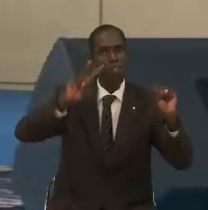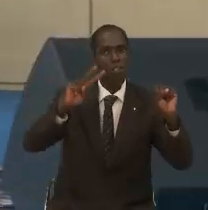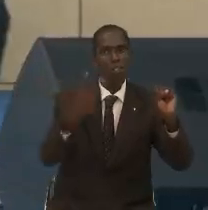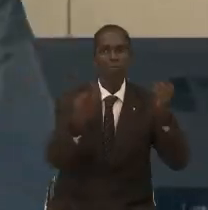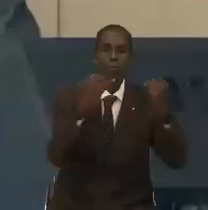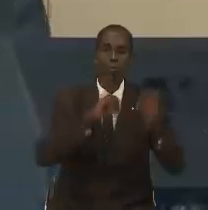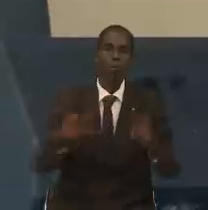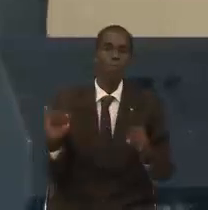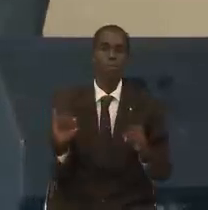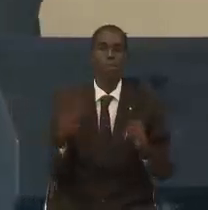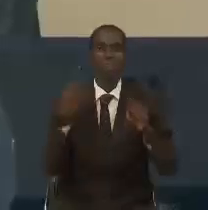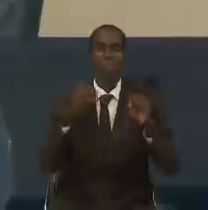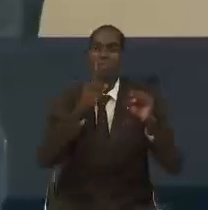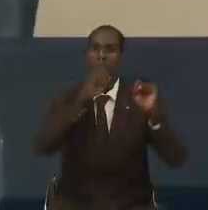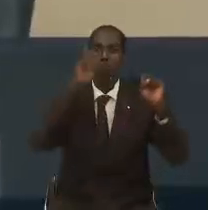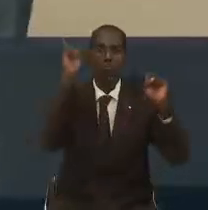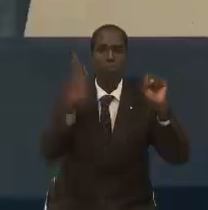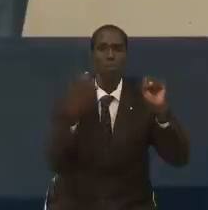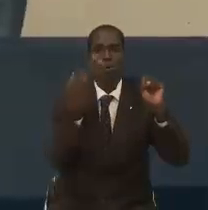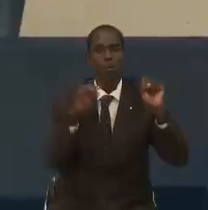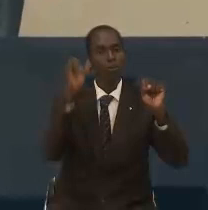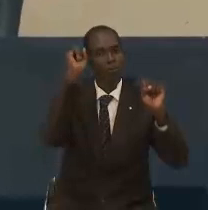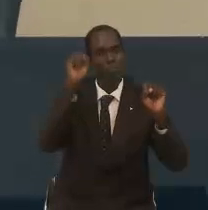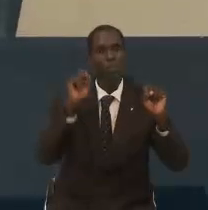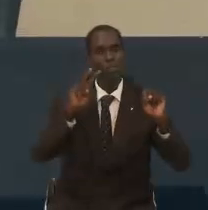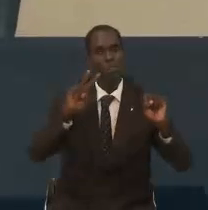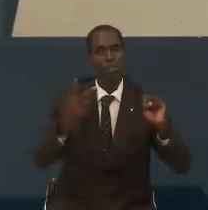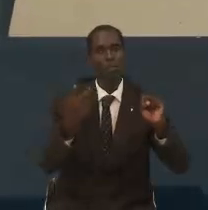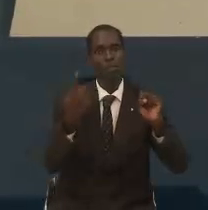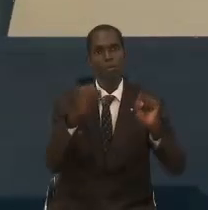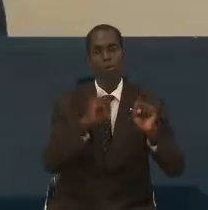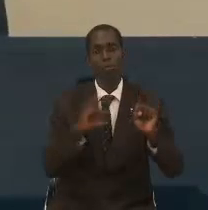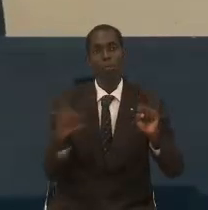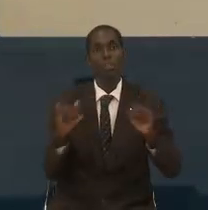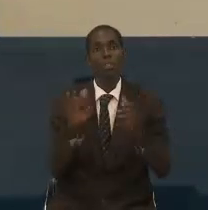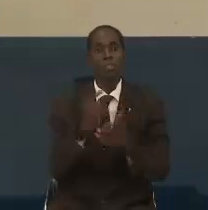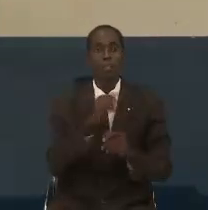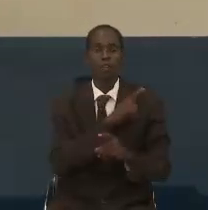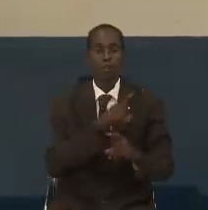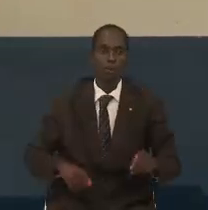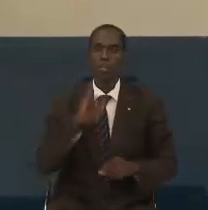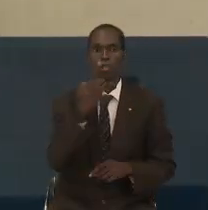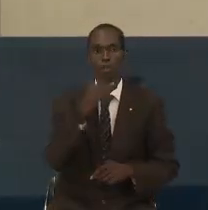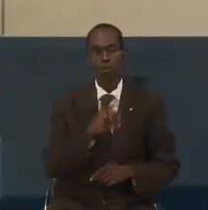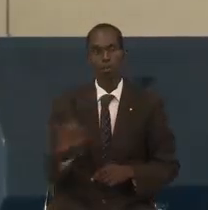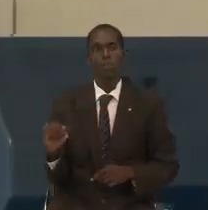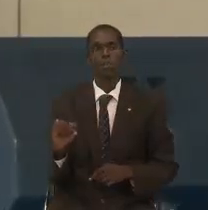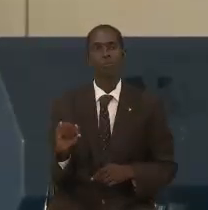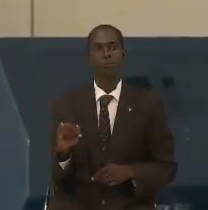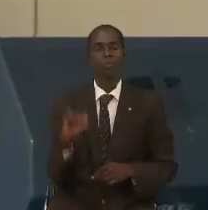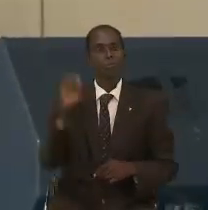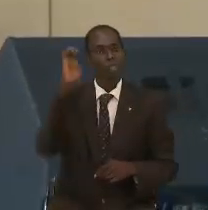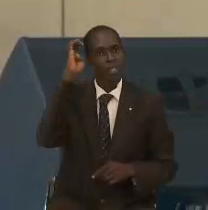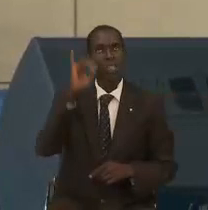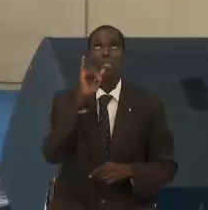coming. The surety and the certainty that the Lord is coming. He's coming. He's coming for